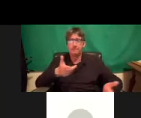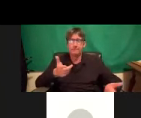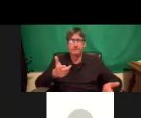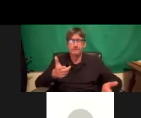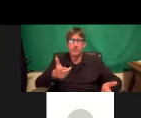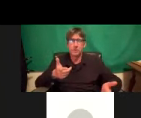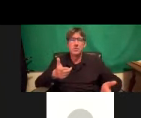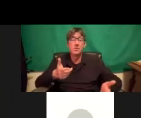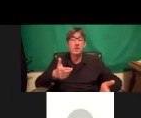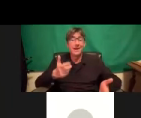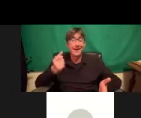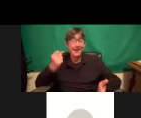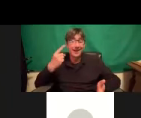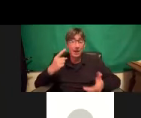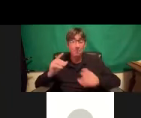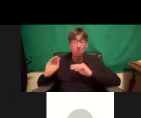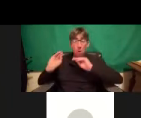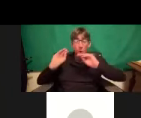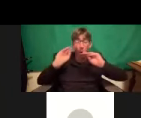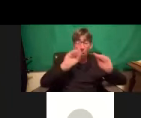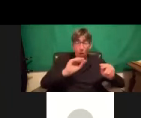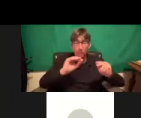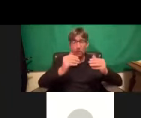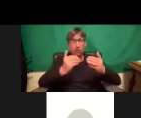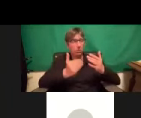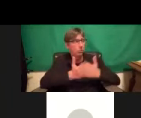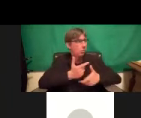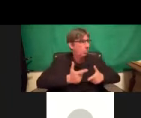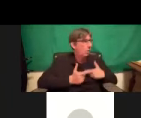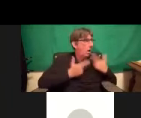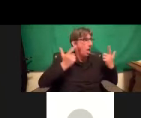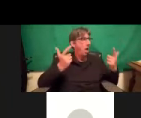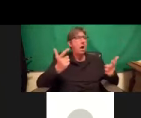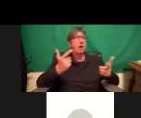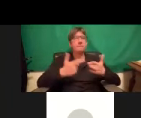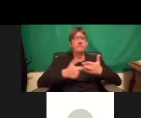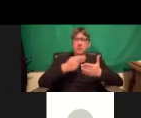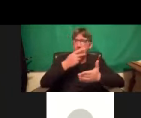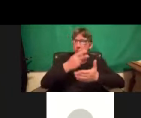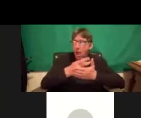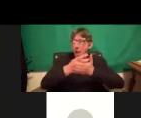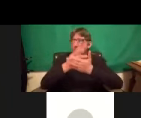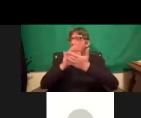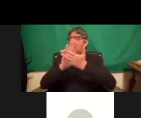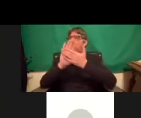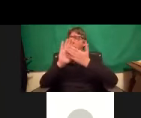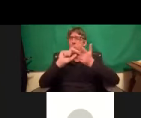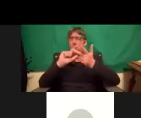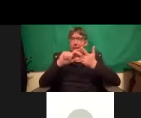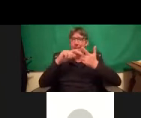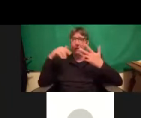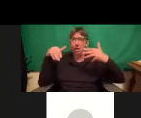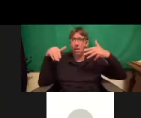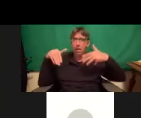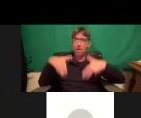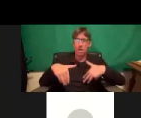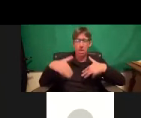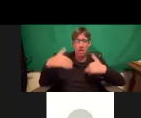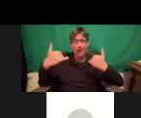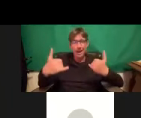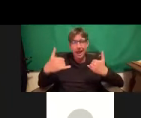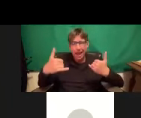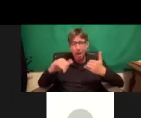new life in graduate school, they have to worry about how they're going to navigate public transportation.